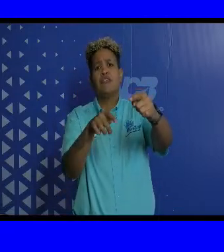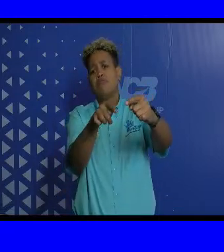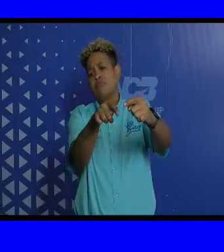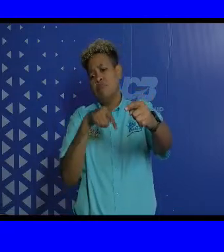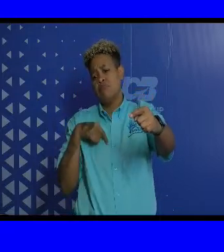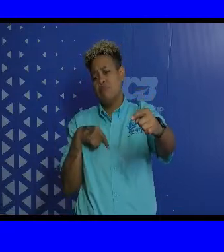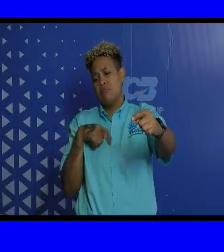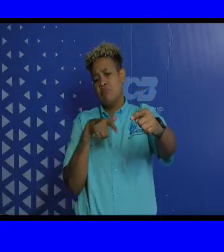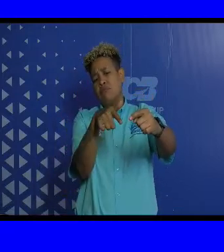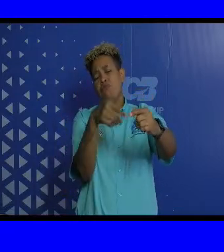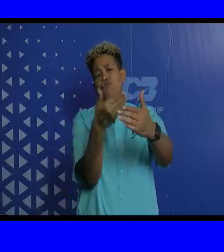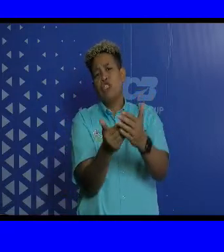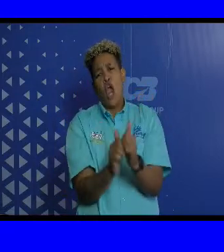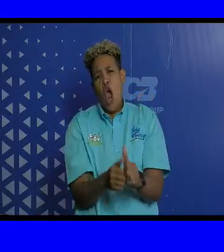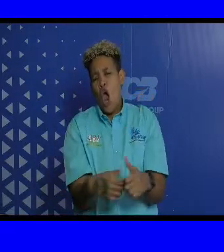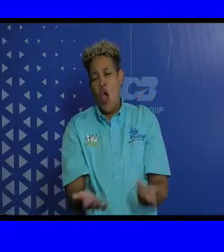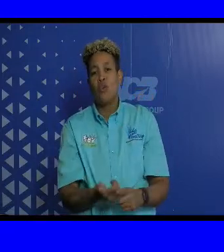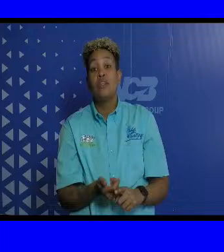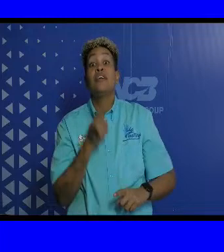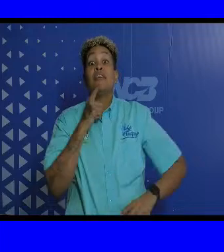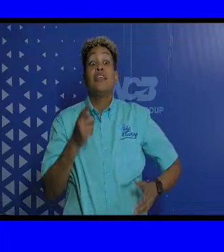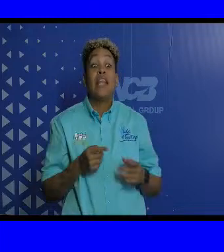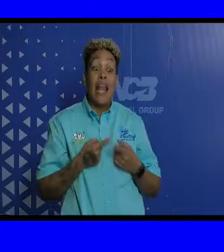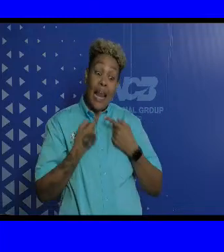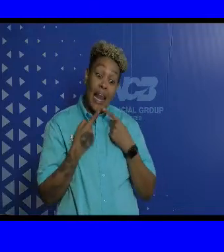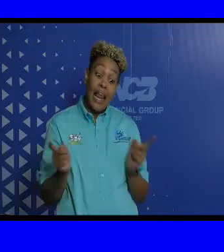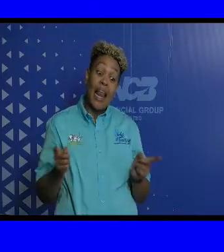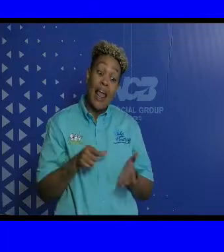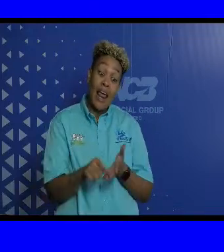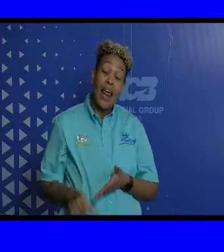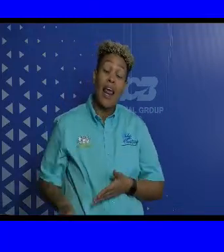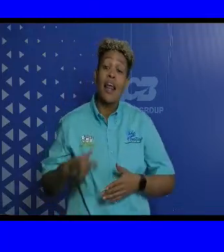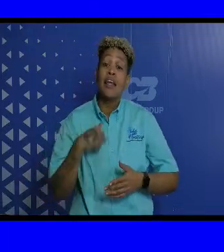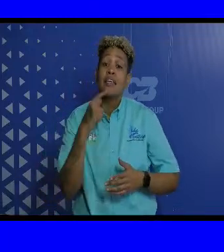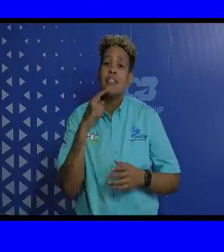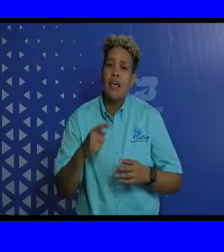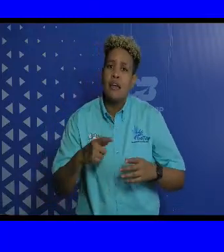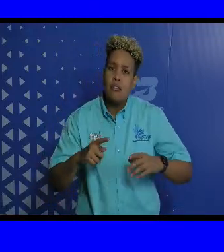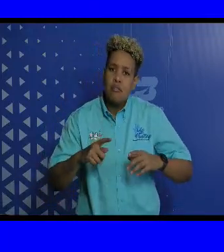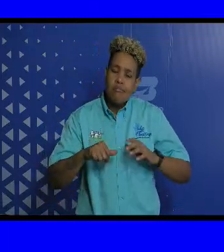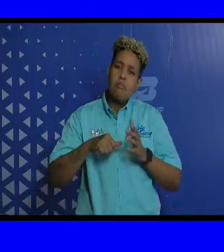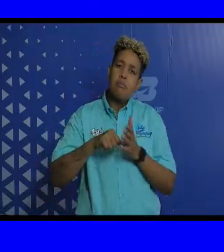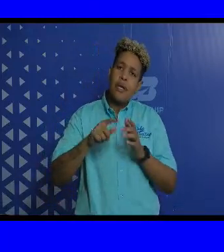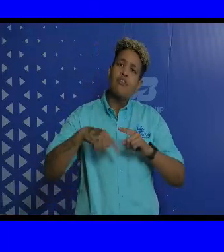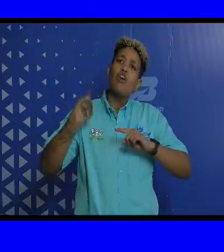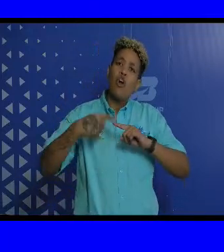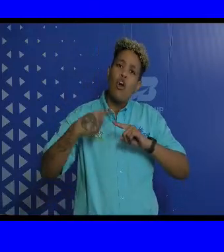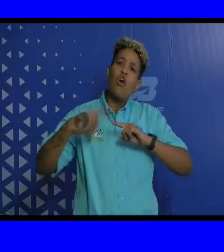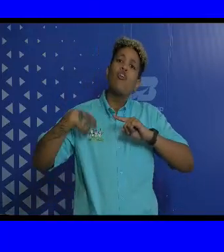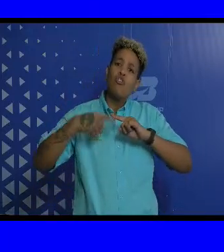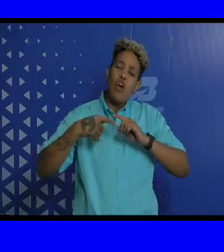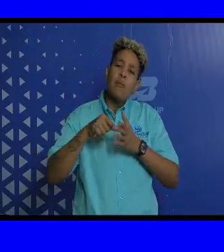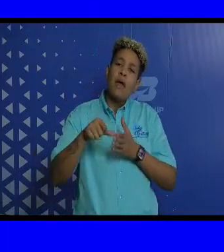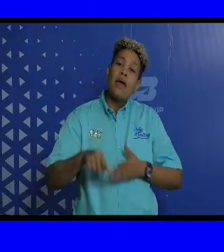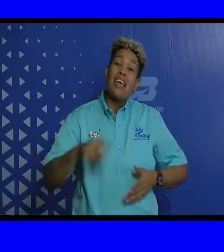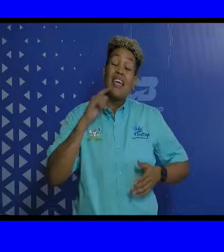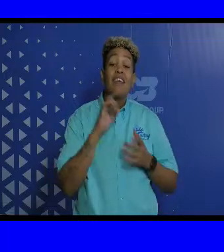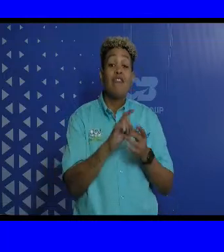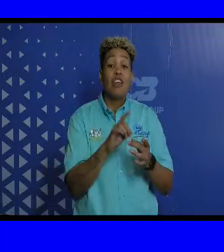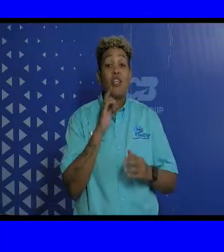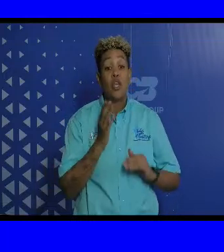dividend, it's on the expectation that we are in a position to make it a recurring dividend. If the question was about